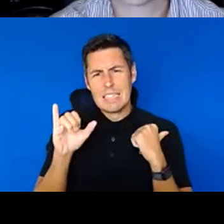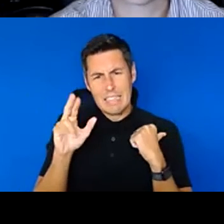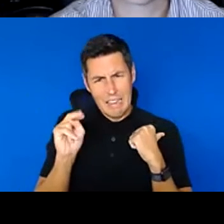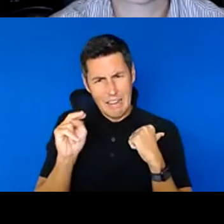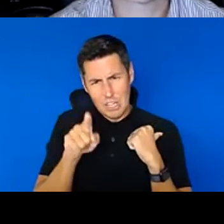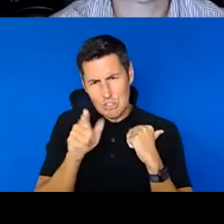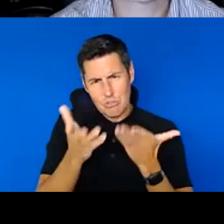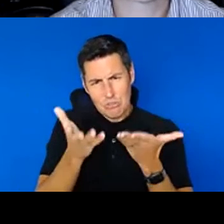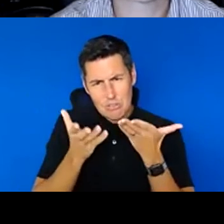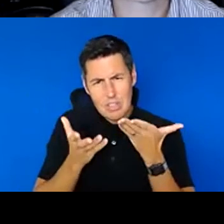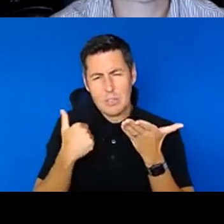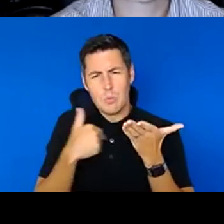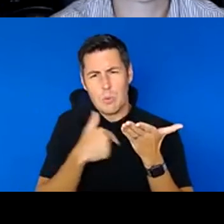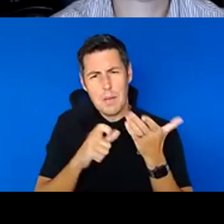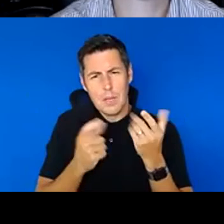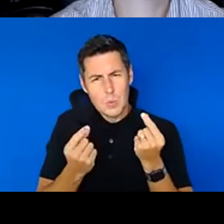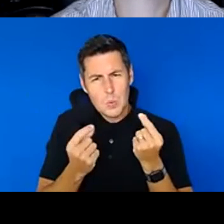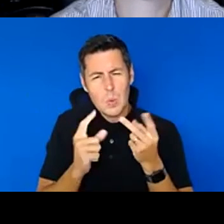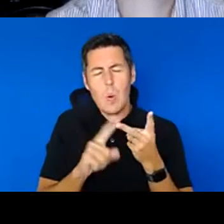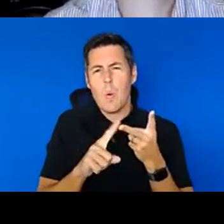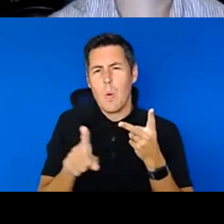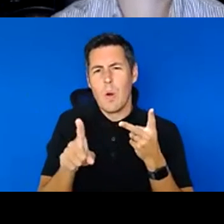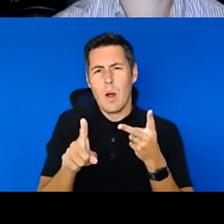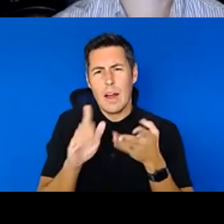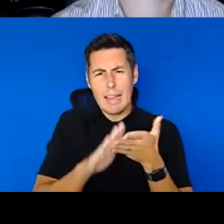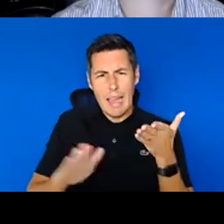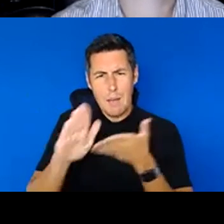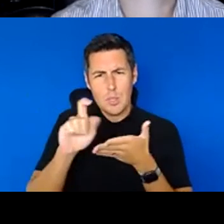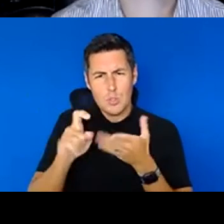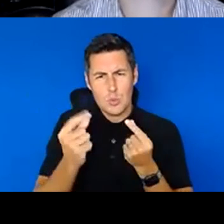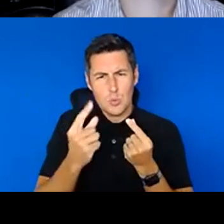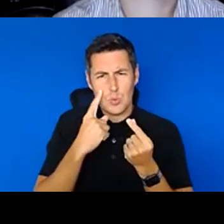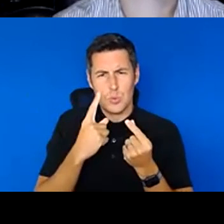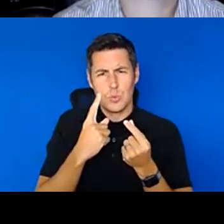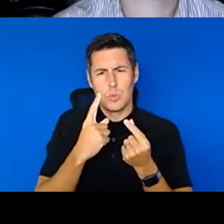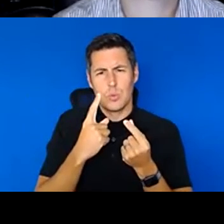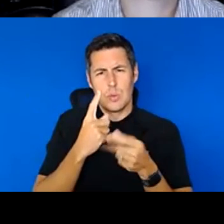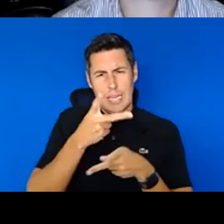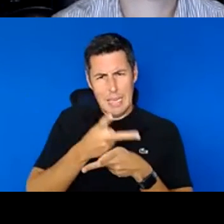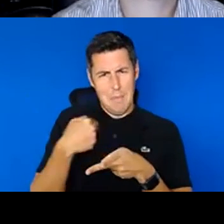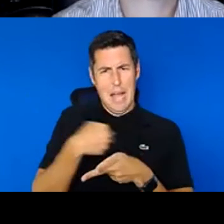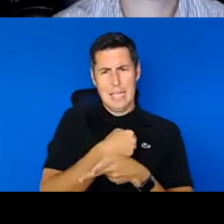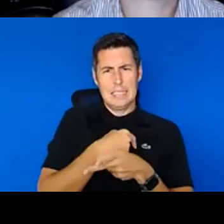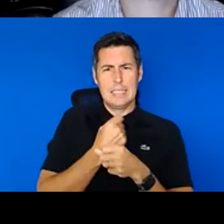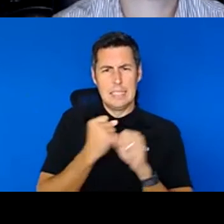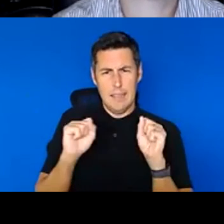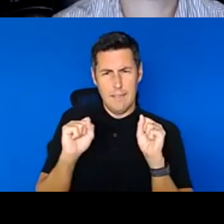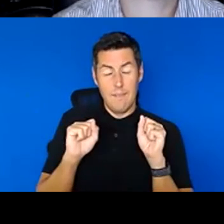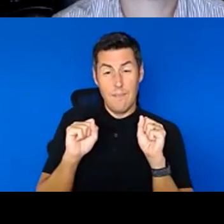do or the campus has to do for ensuring our safety? And if basically, is